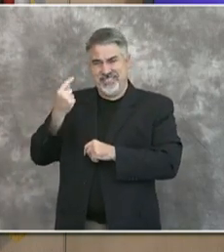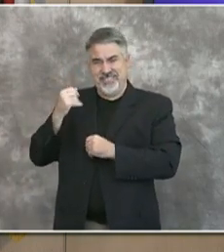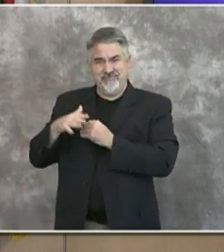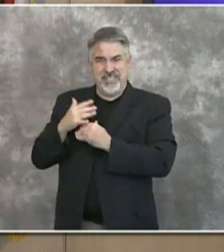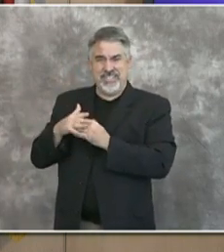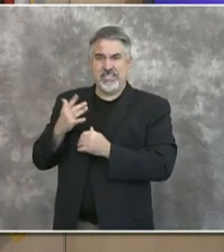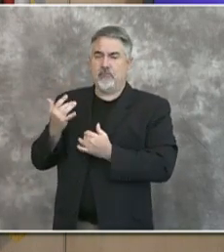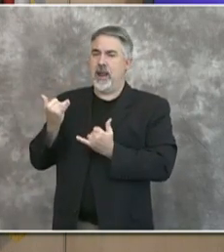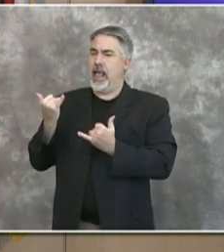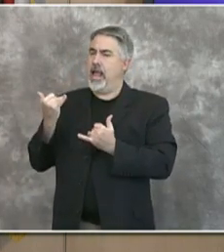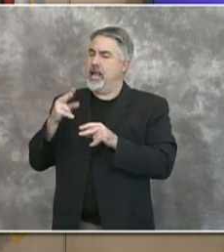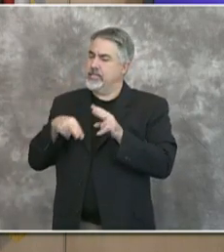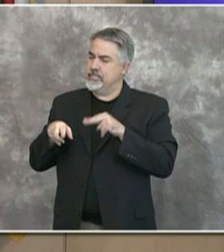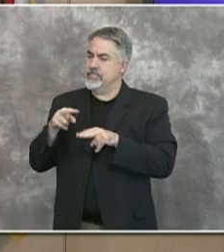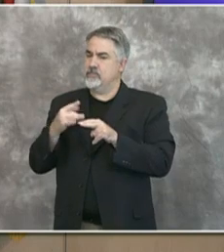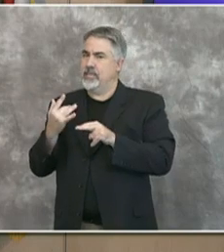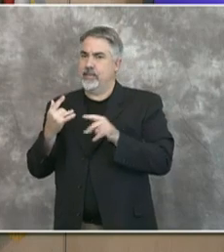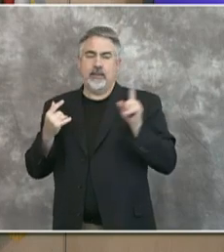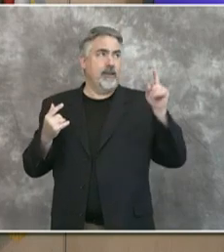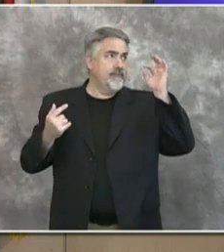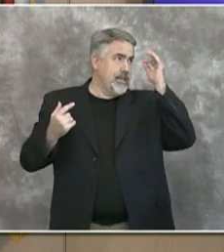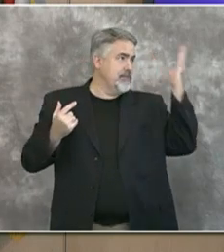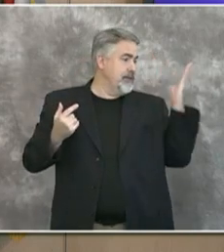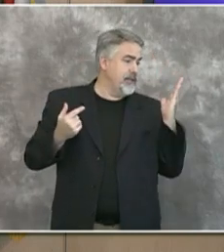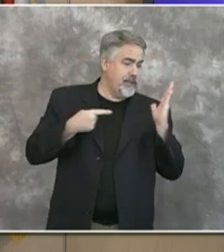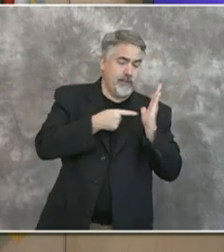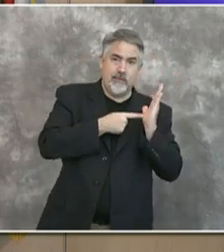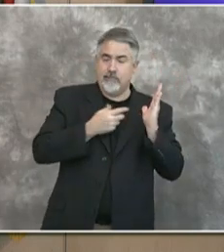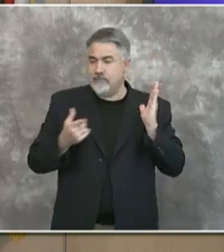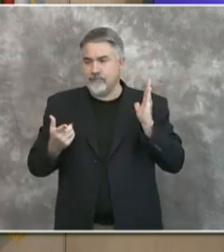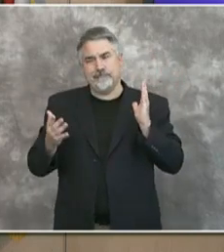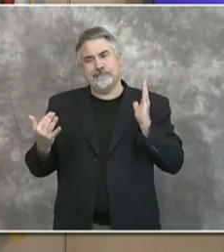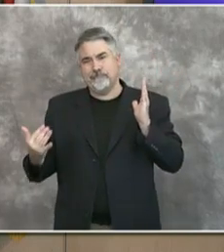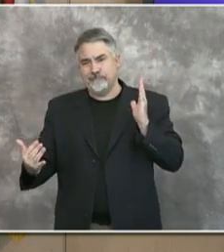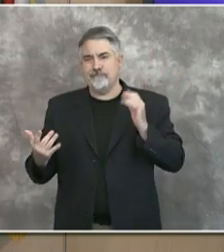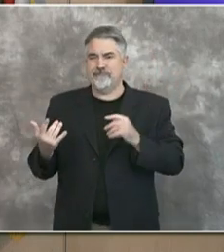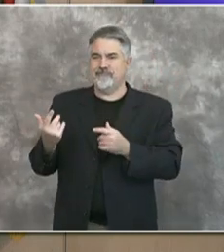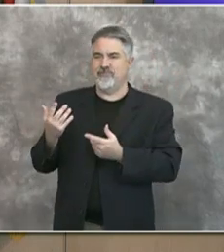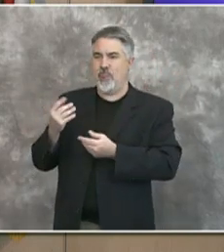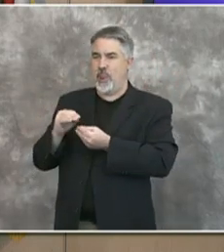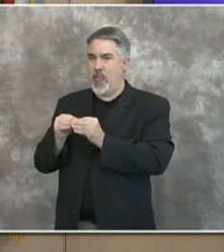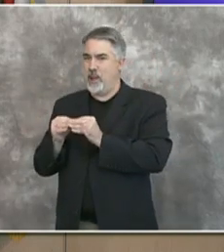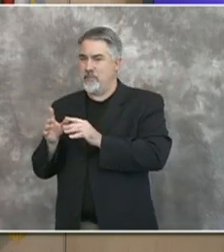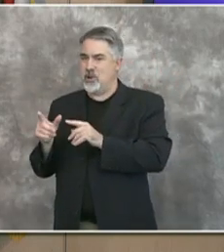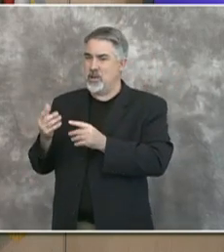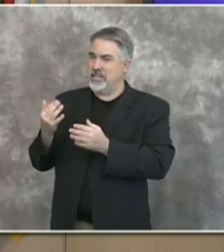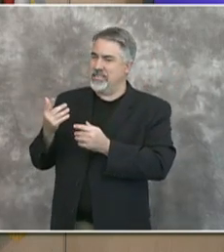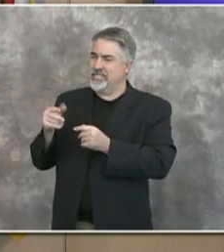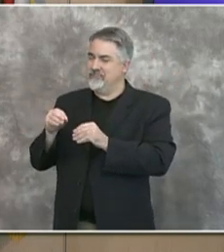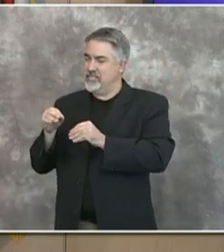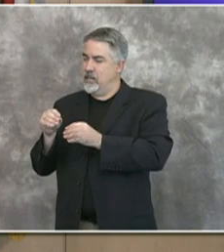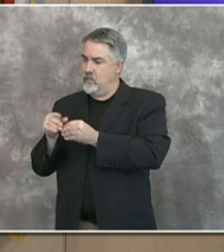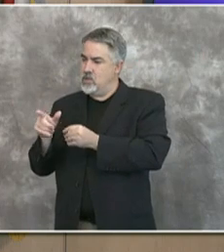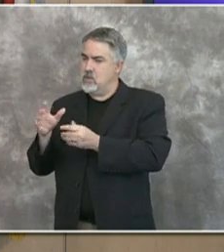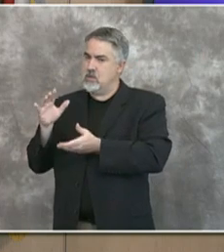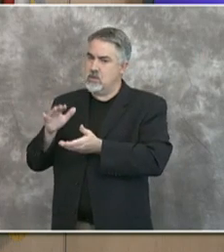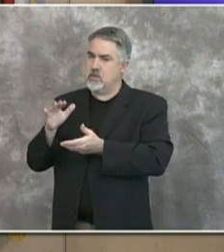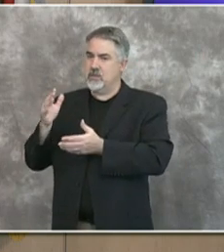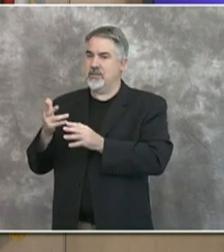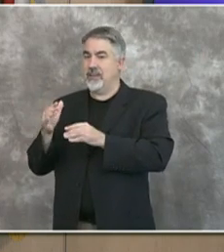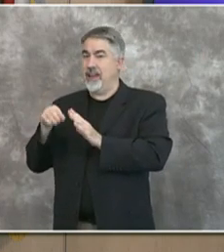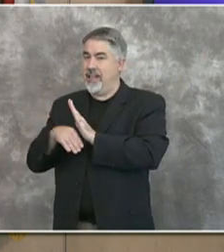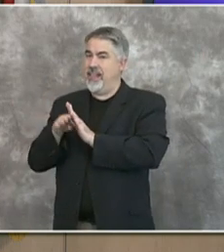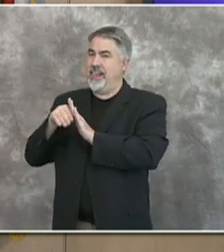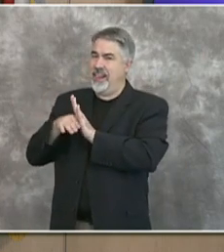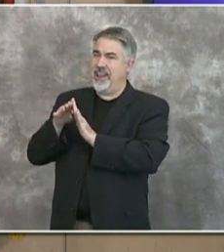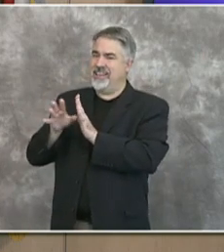that proposal. We are also monitoring the daily totals and what they mean as a percentage of testing in order to be able to achieve